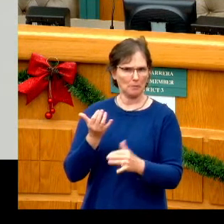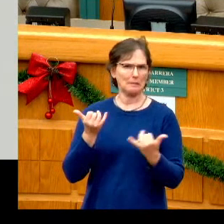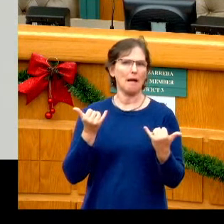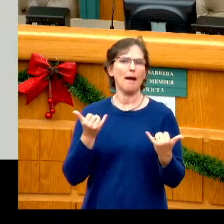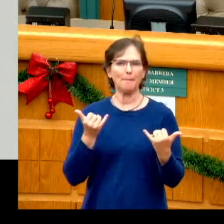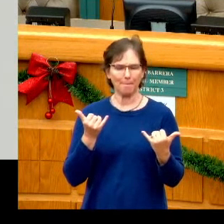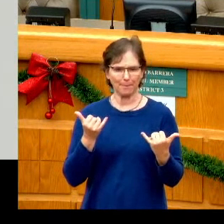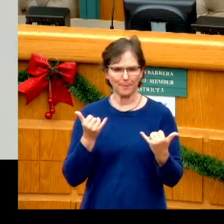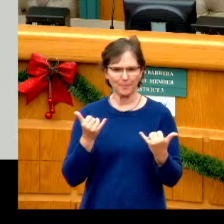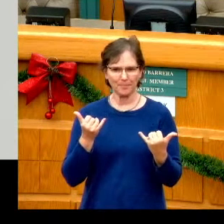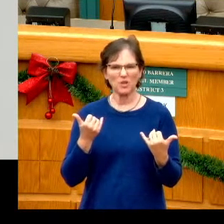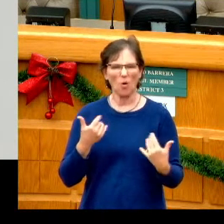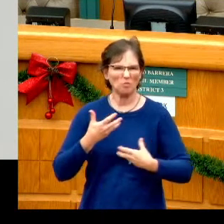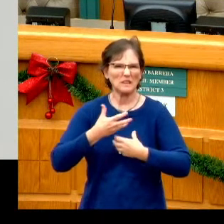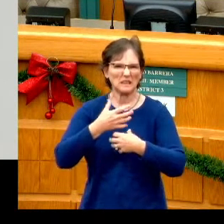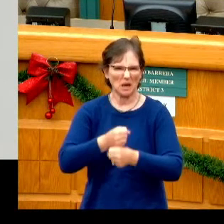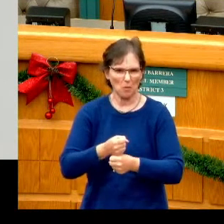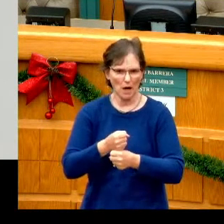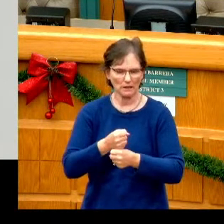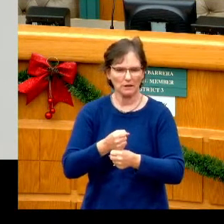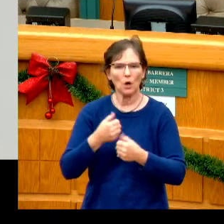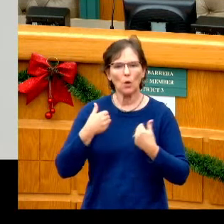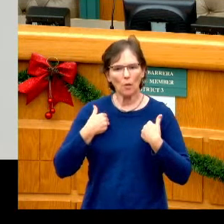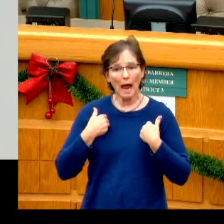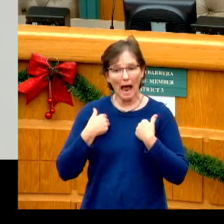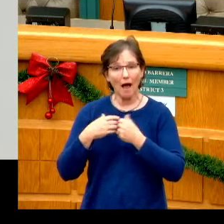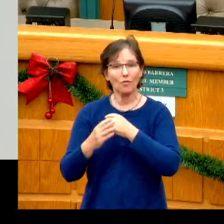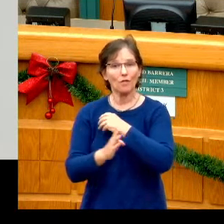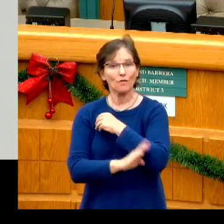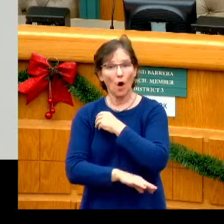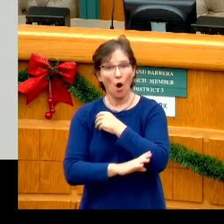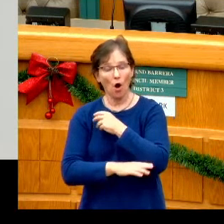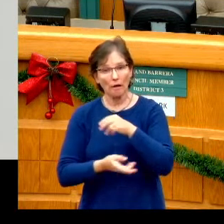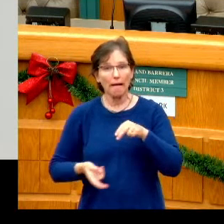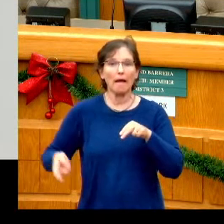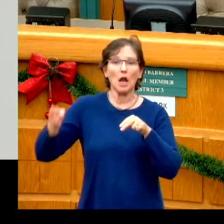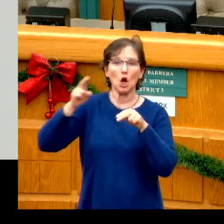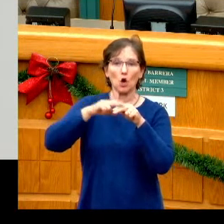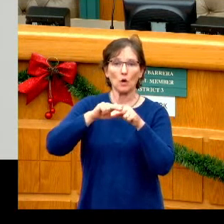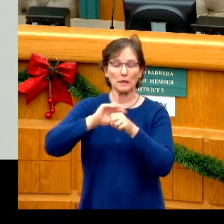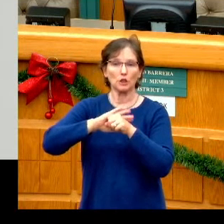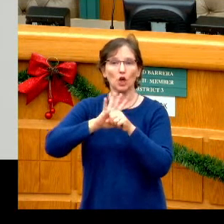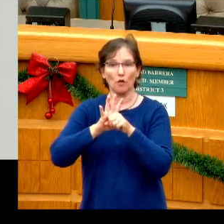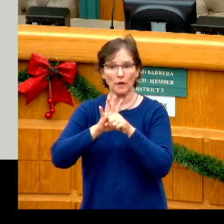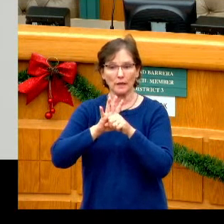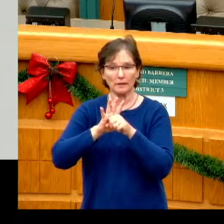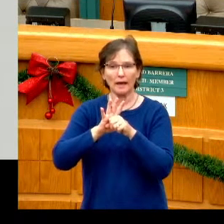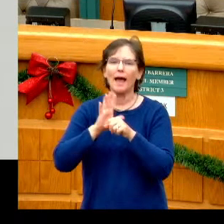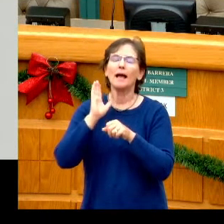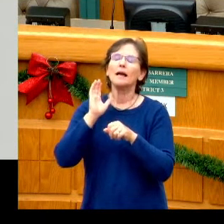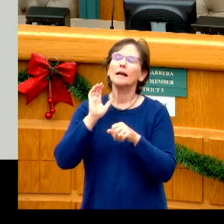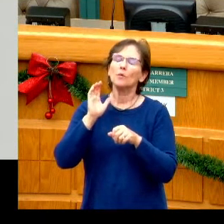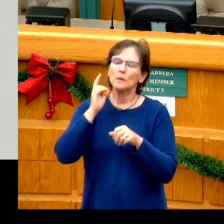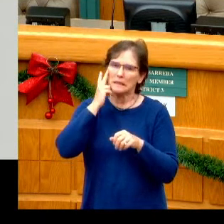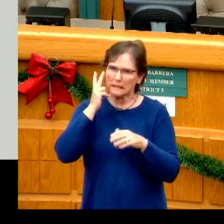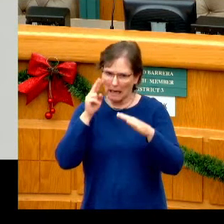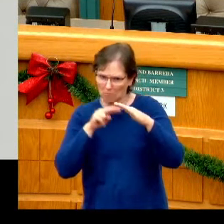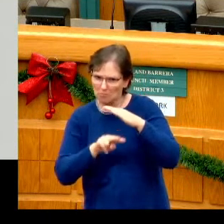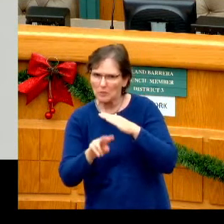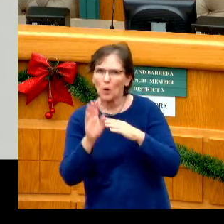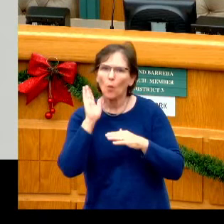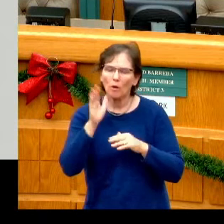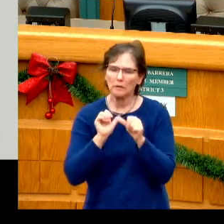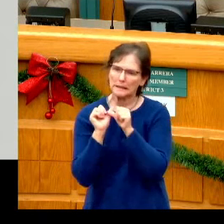in summary, we're in the middle of a fall outbreak, and it looks like it's going to make it all the way to being a winter outbreak also before the